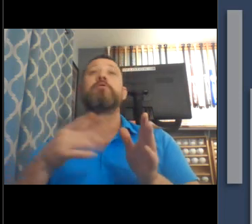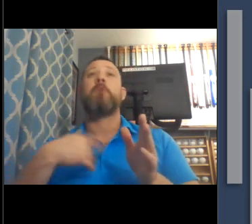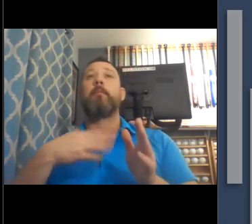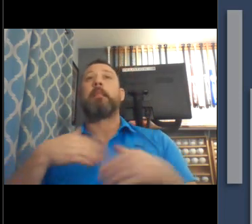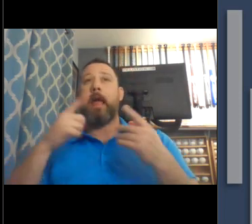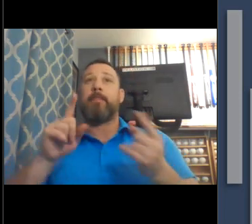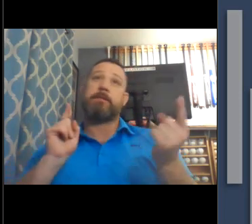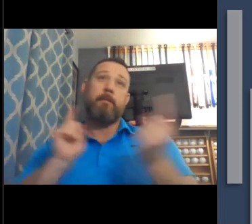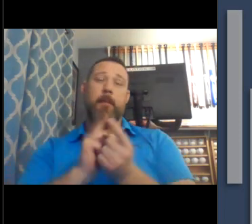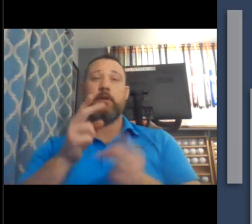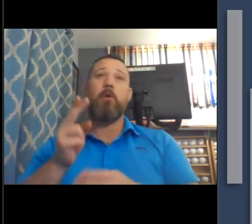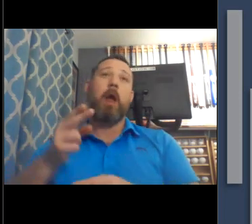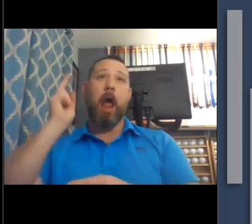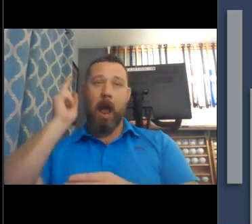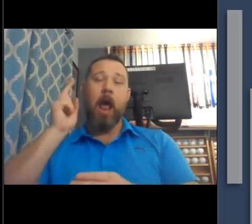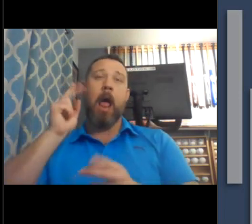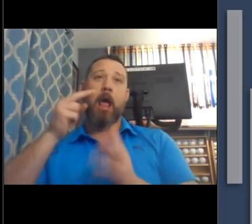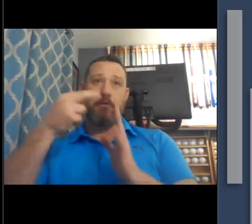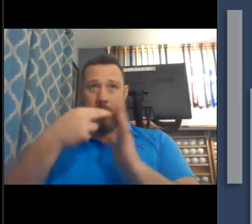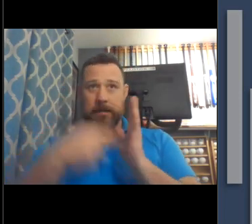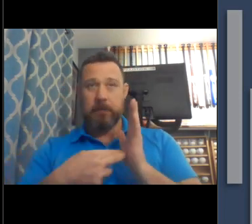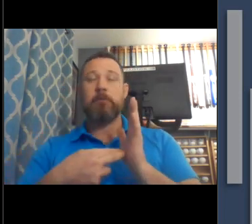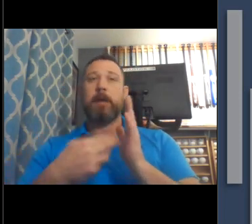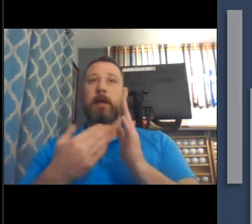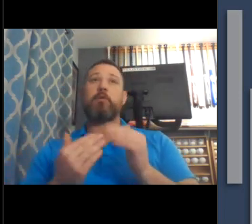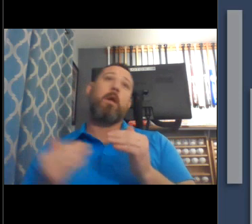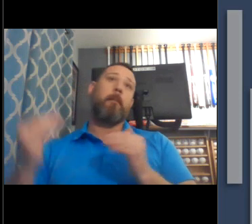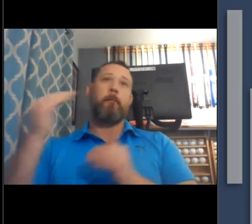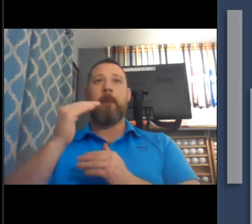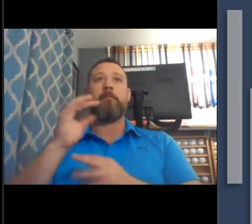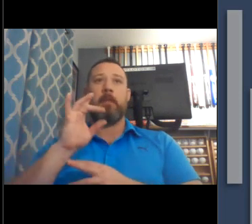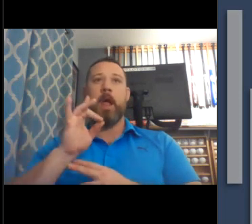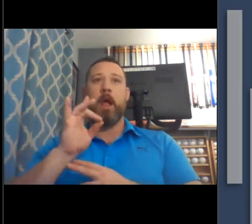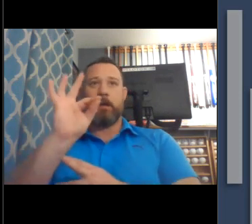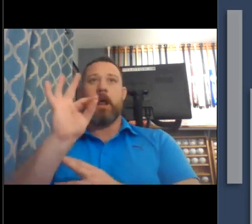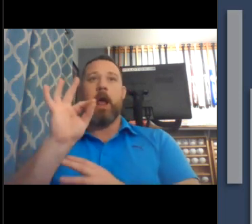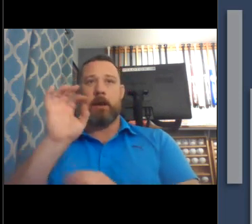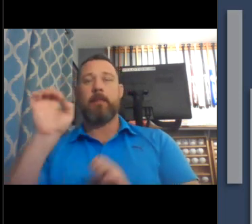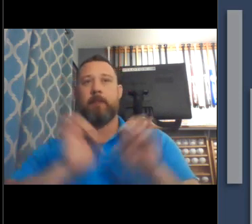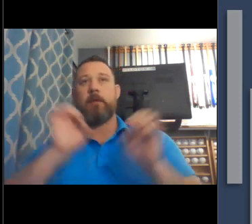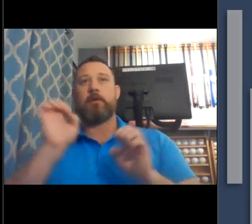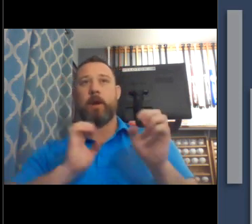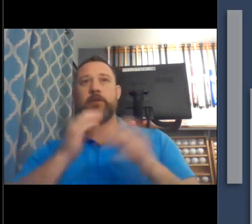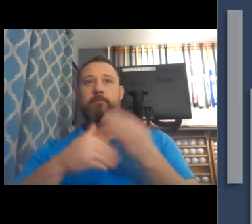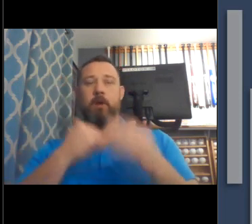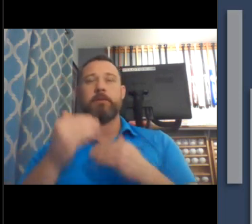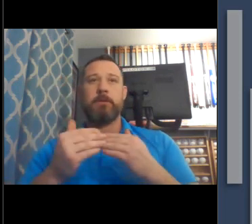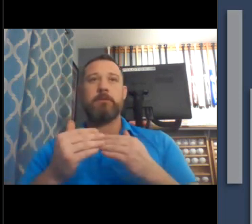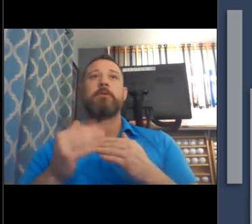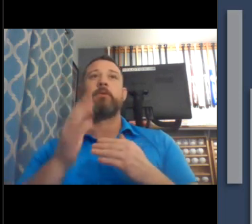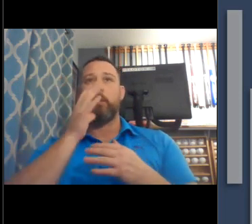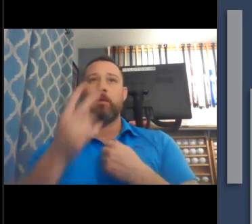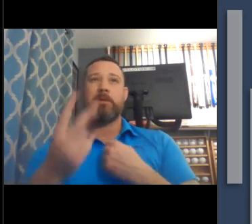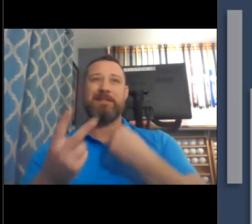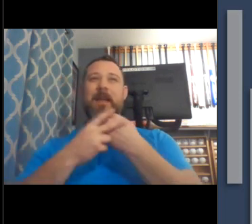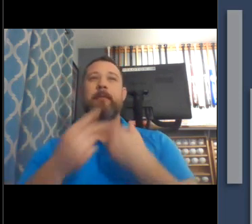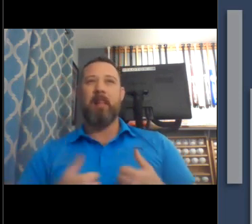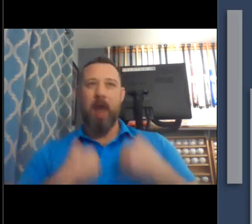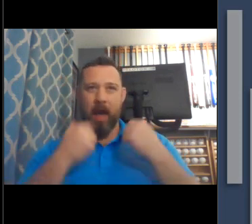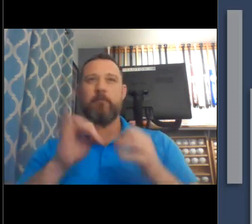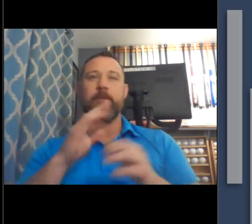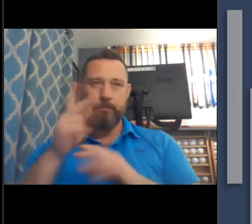criteria and scored above that 89 in the evaluation process. We're going to save lives with this project. And